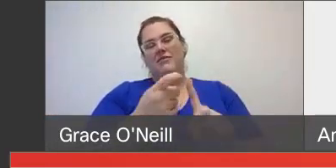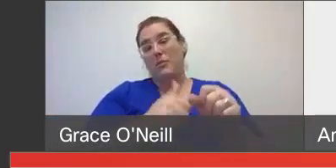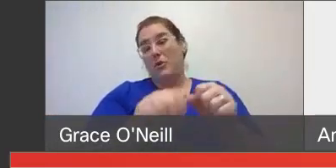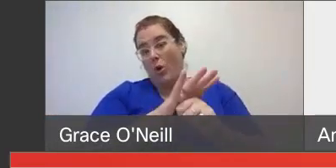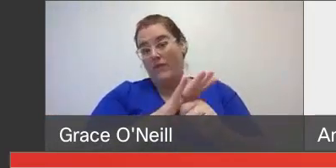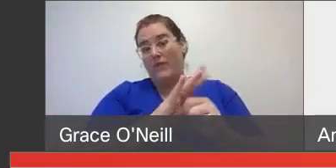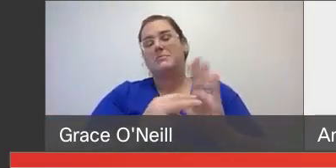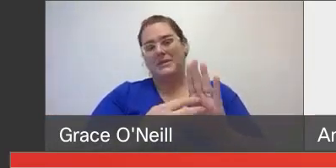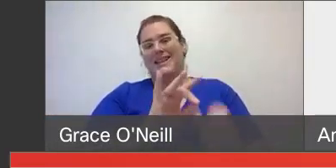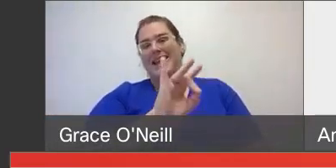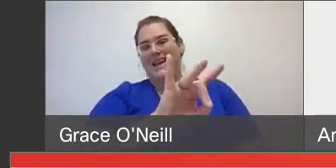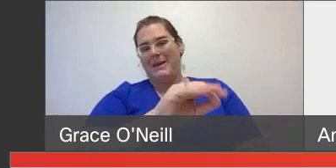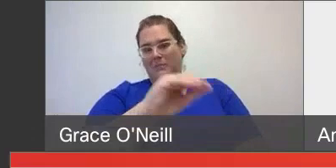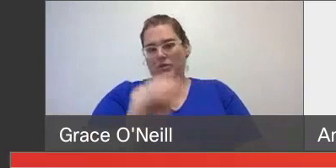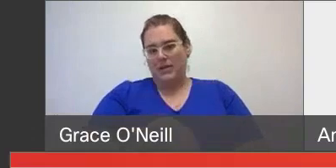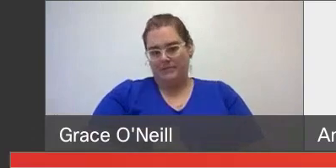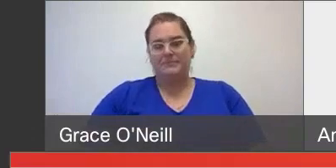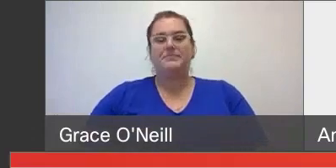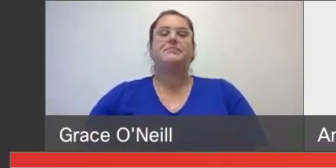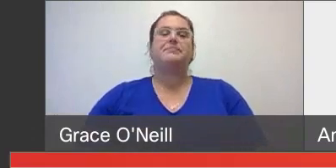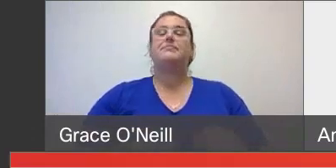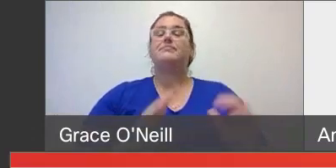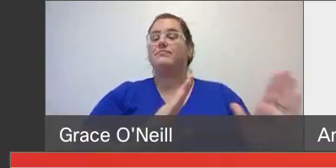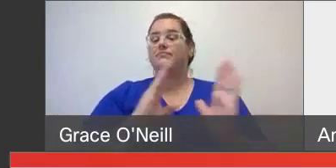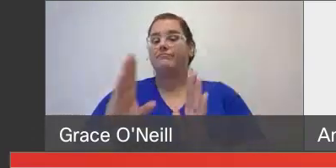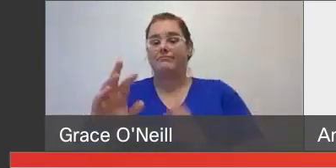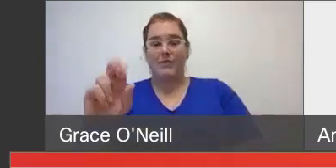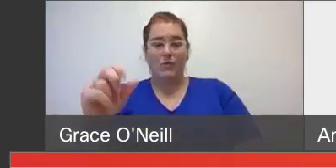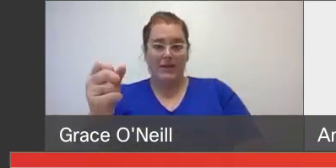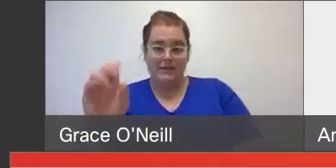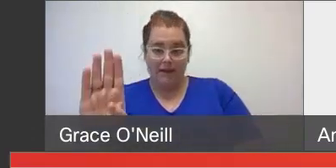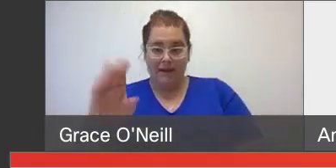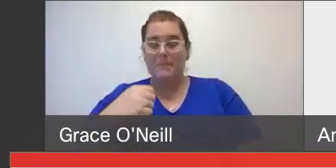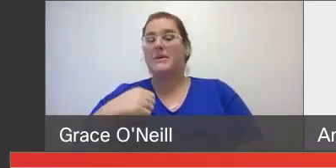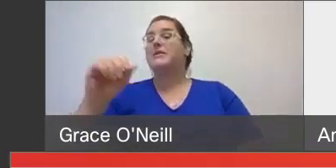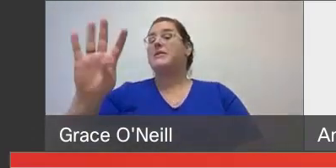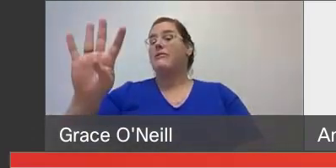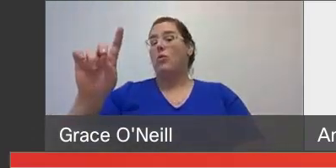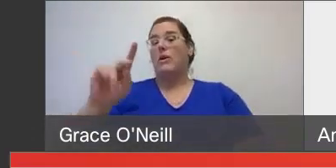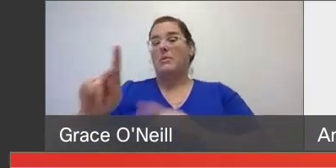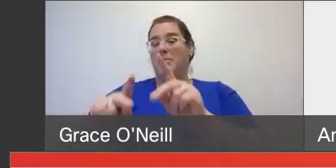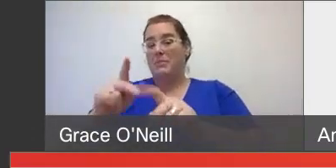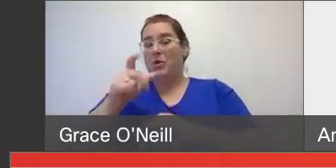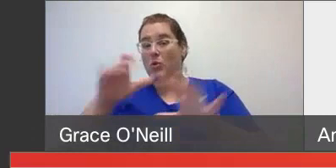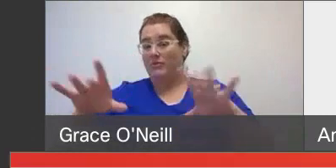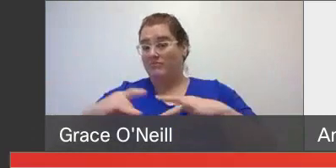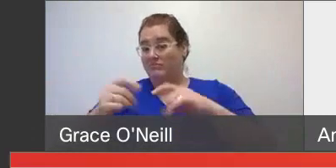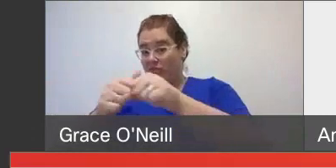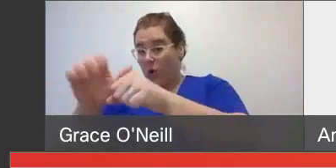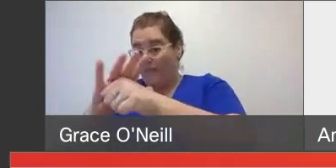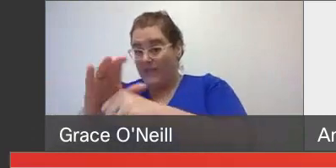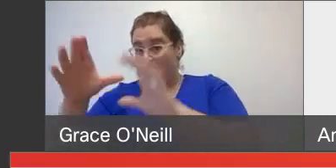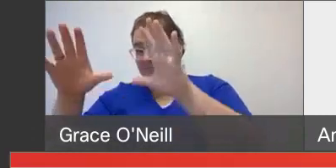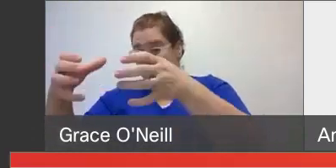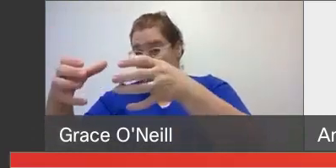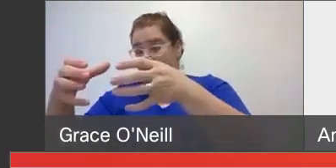from COVID. In residential habilitation, the 41 people who've contracted COVID represent just